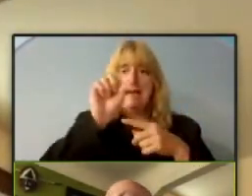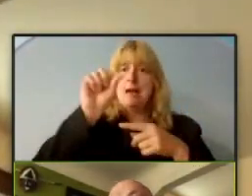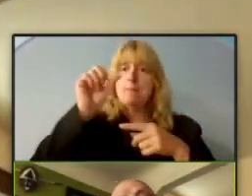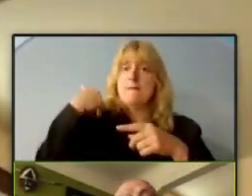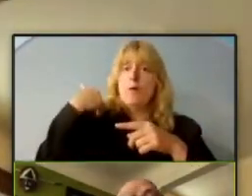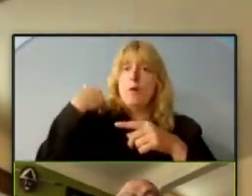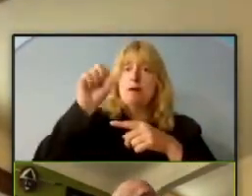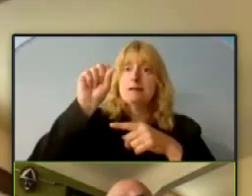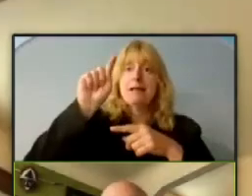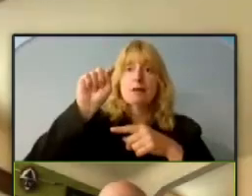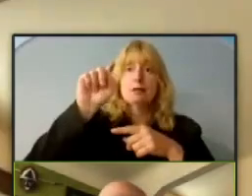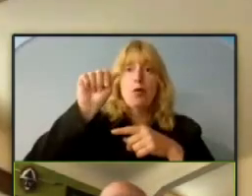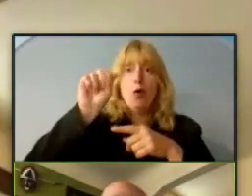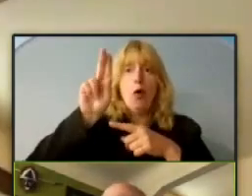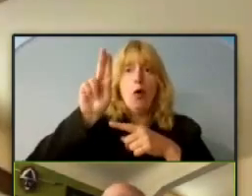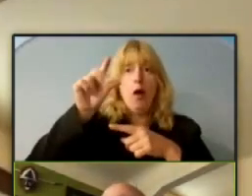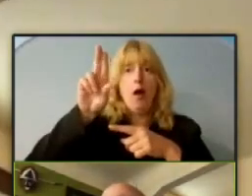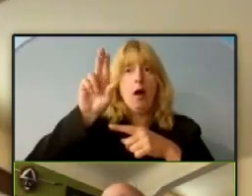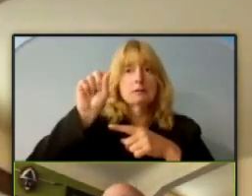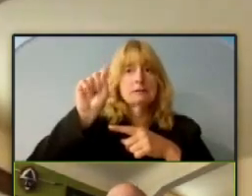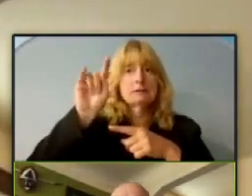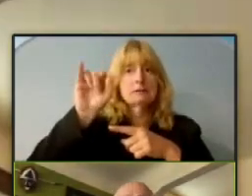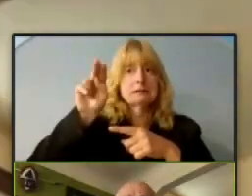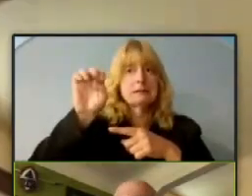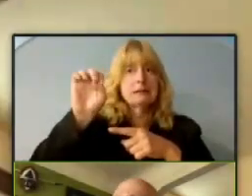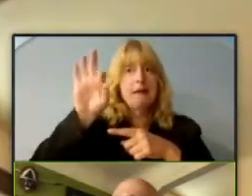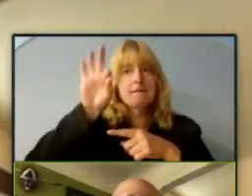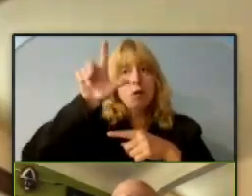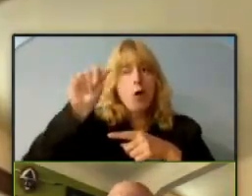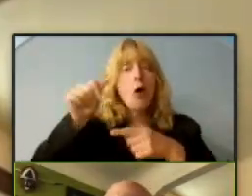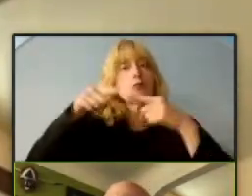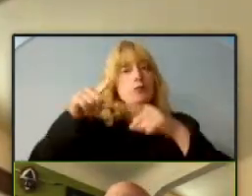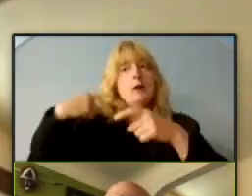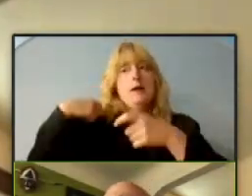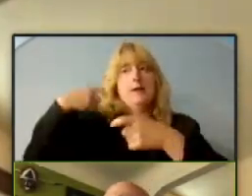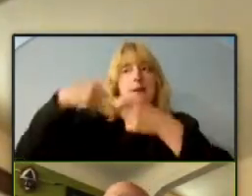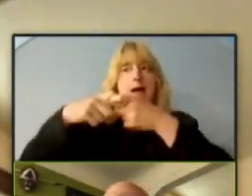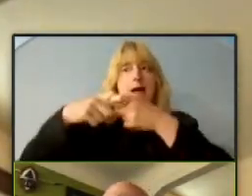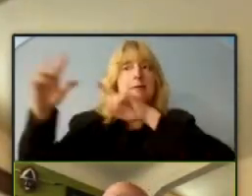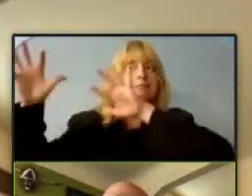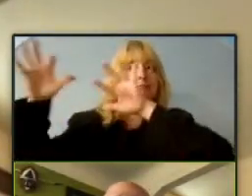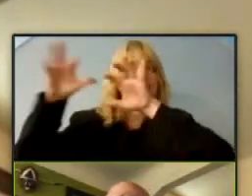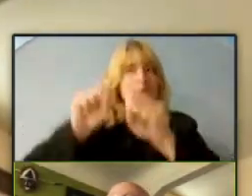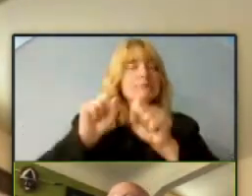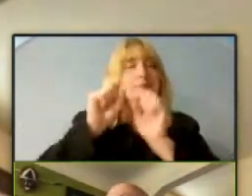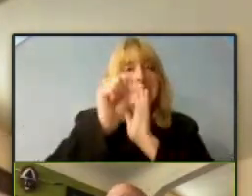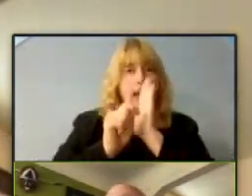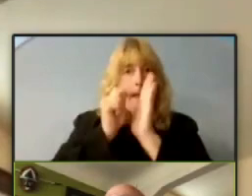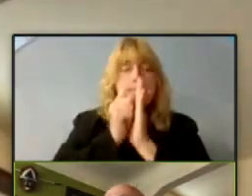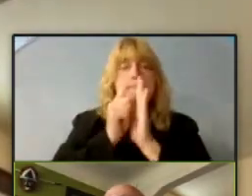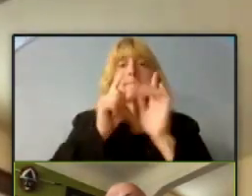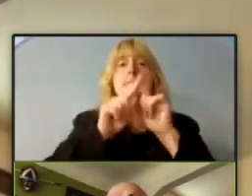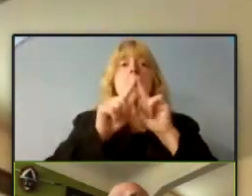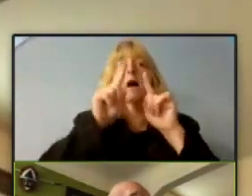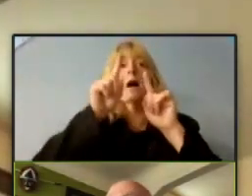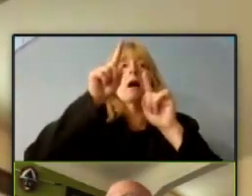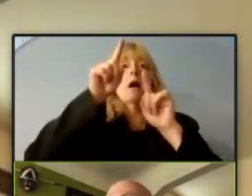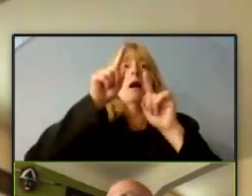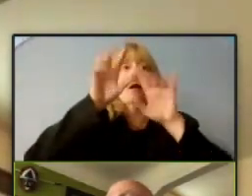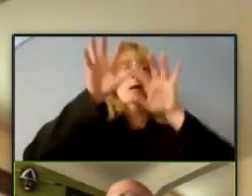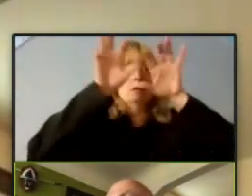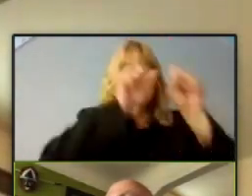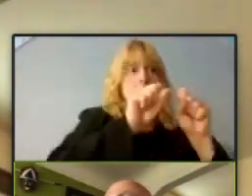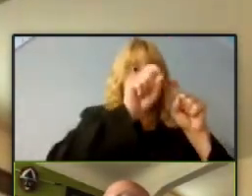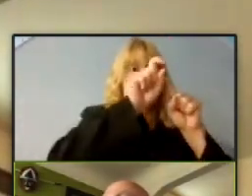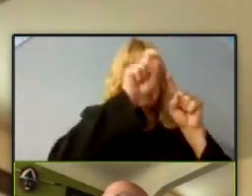Florida during Spanish colonial times. That the taking of Texas in the Mexican-American War, which meant that Mexico